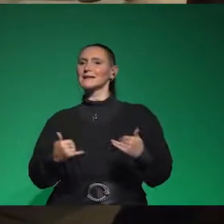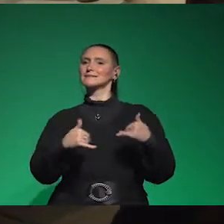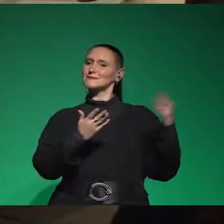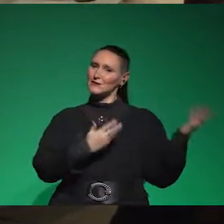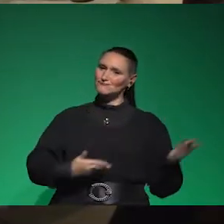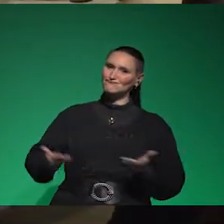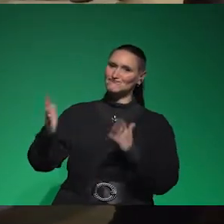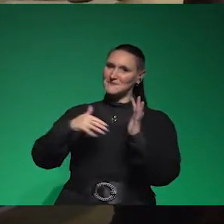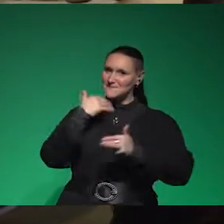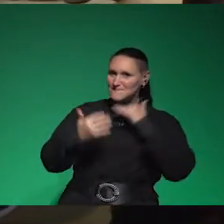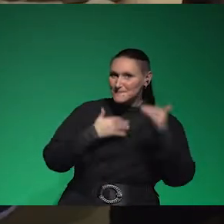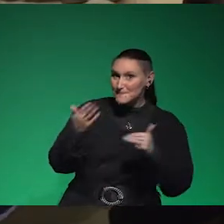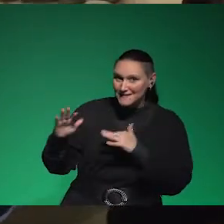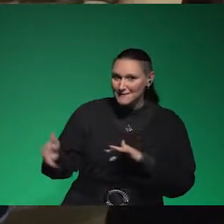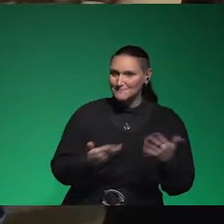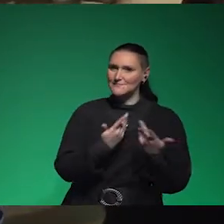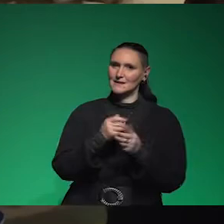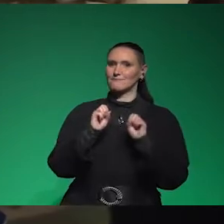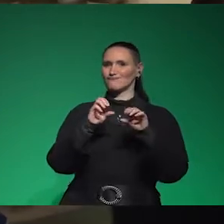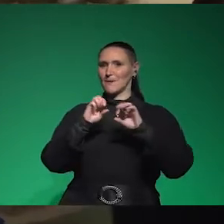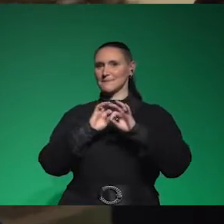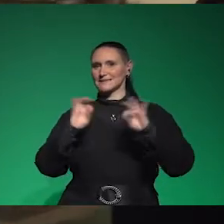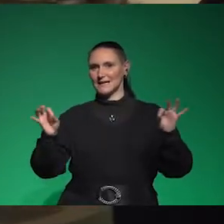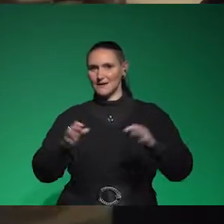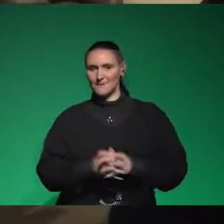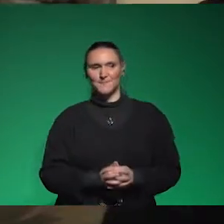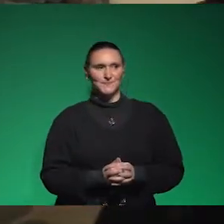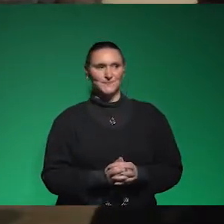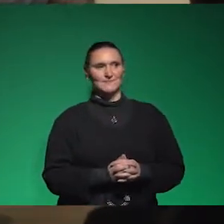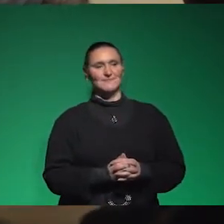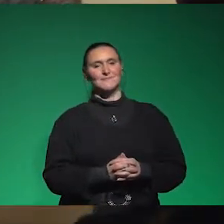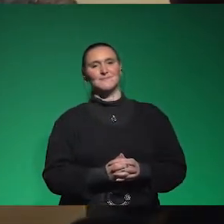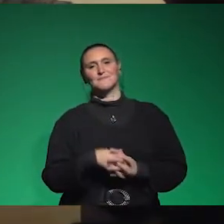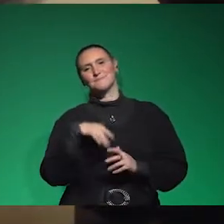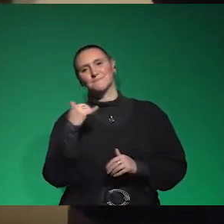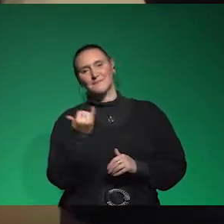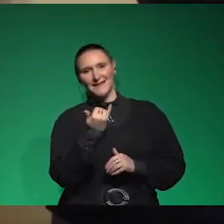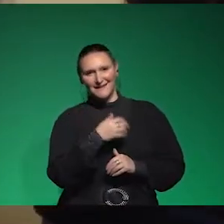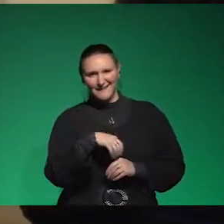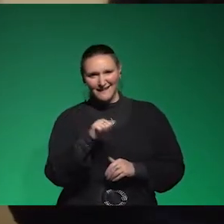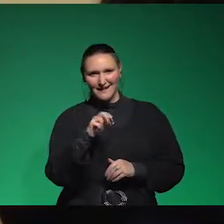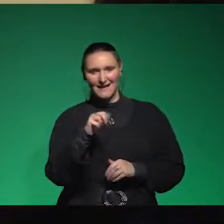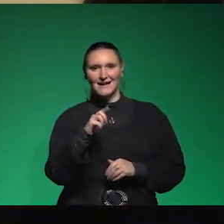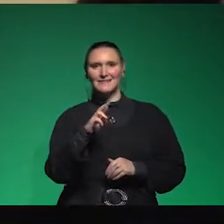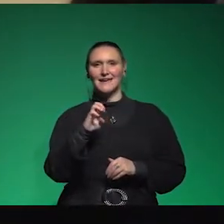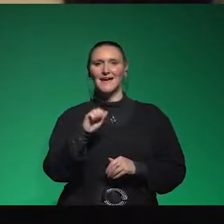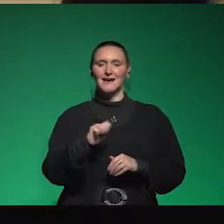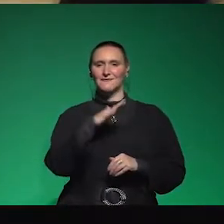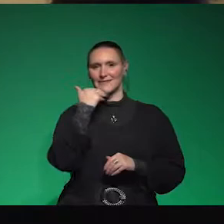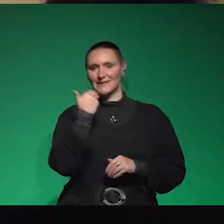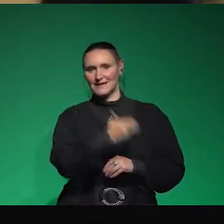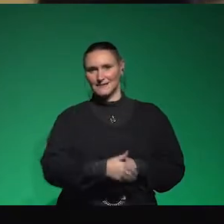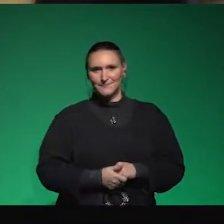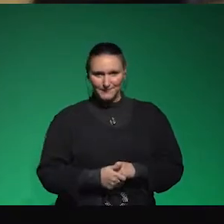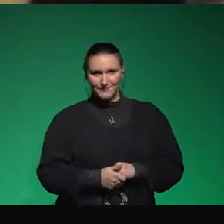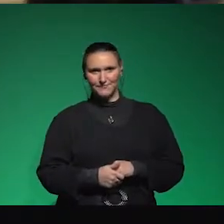Okay, thanks. Okay. And the stage is yours. Thank you, Andrea. And I'm Ade, and